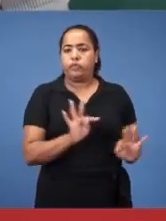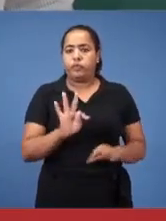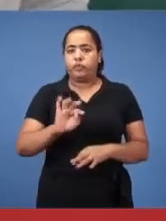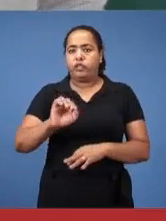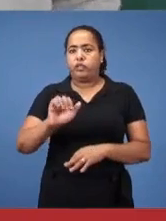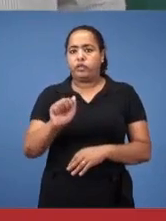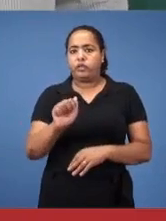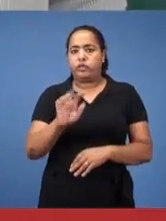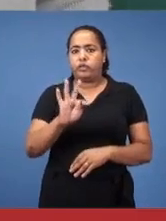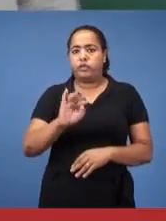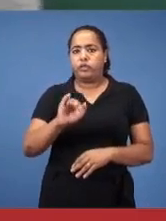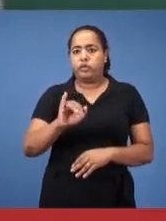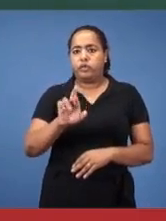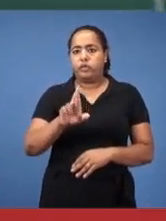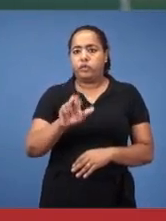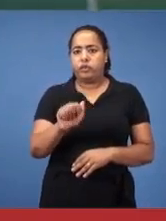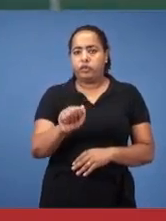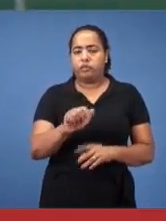Thyatira.